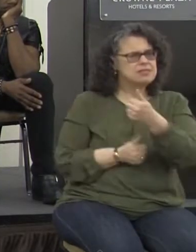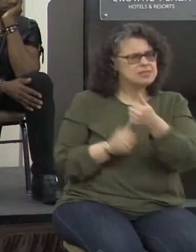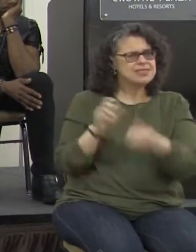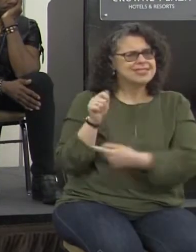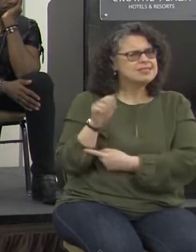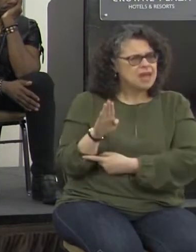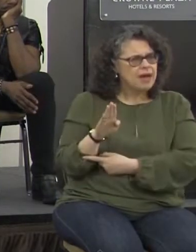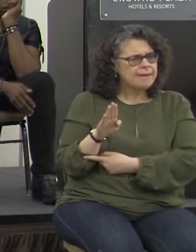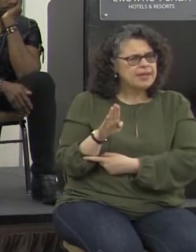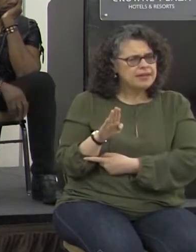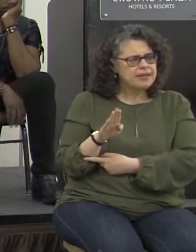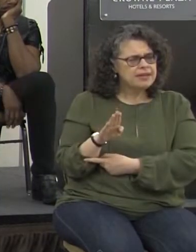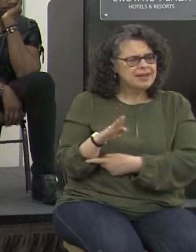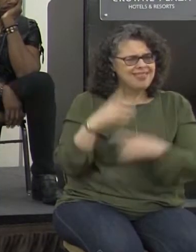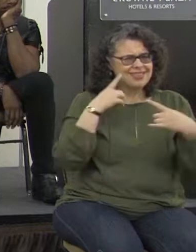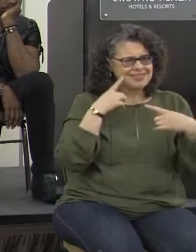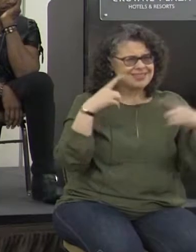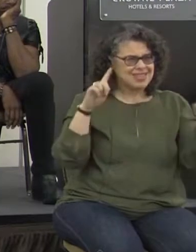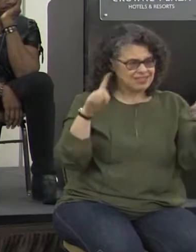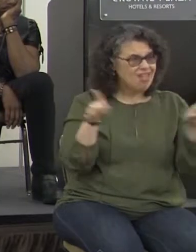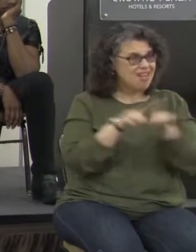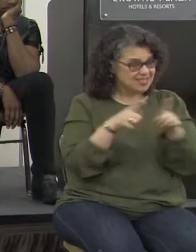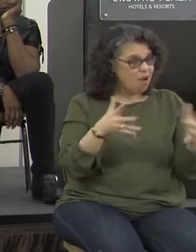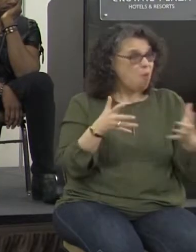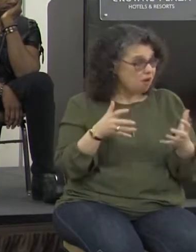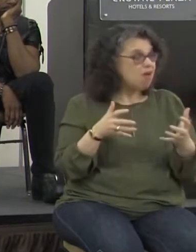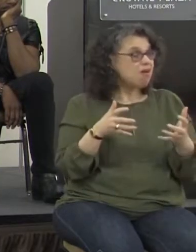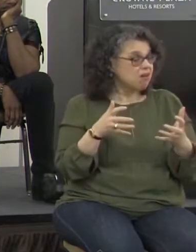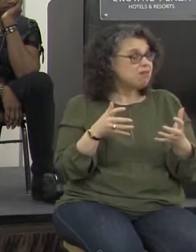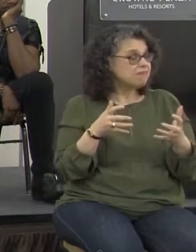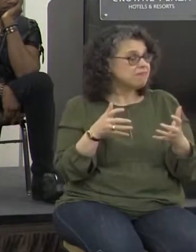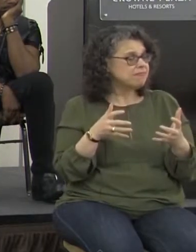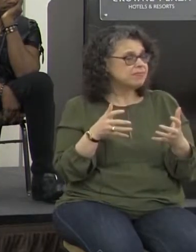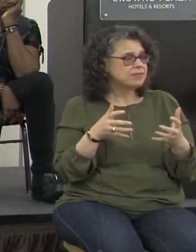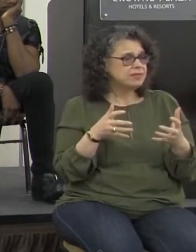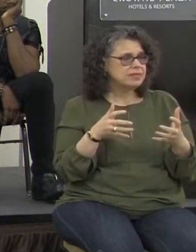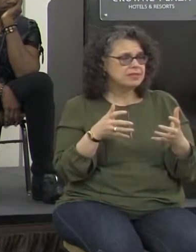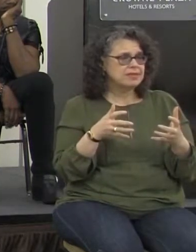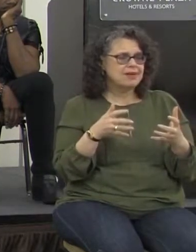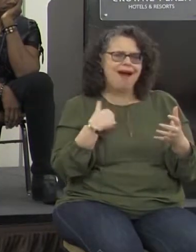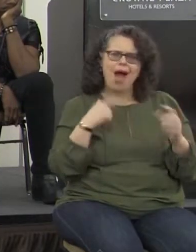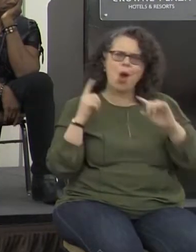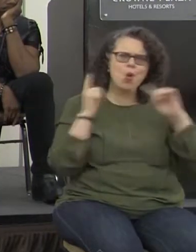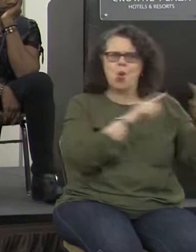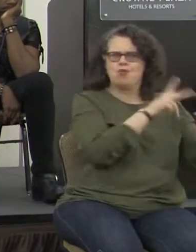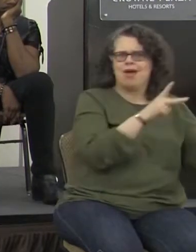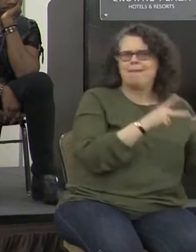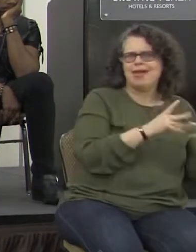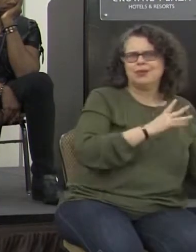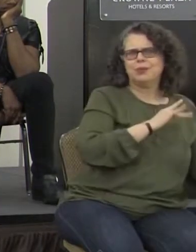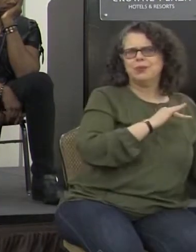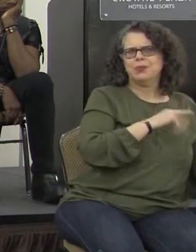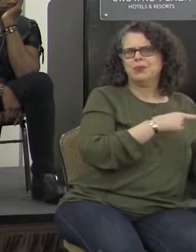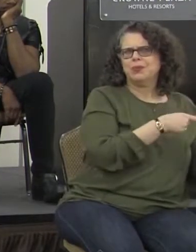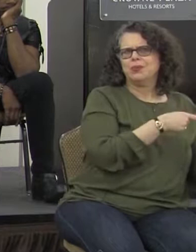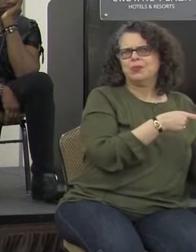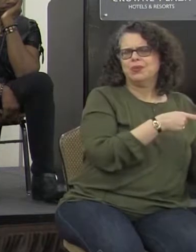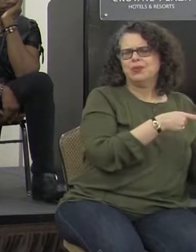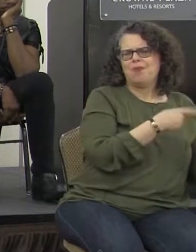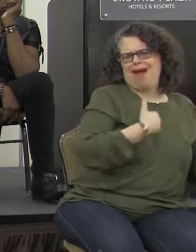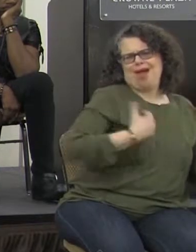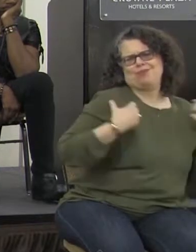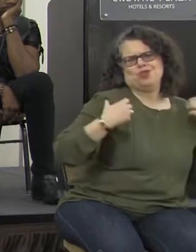that is as successful as I want it to be, it takes me to that place where I